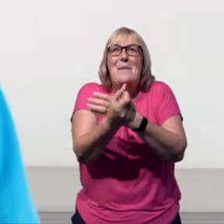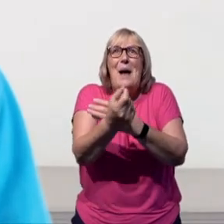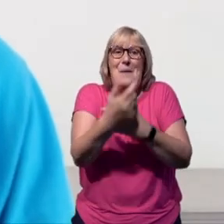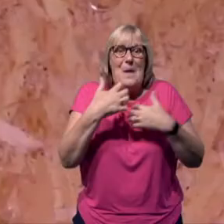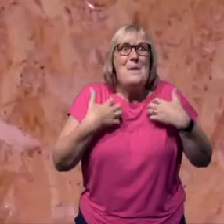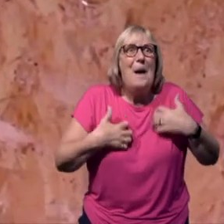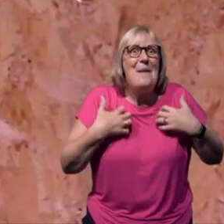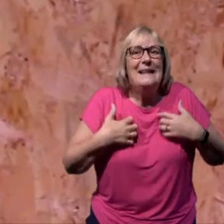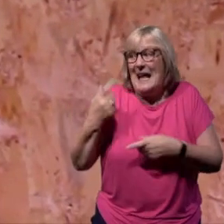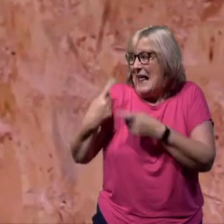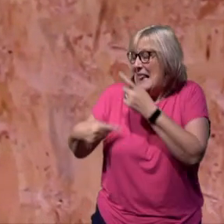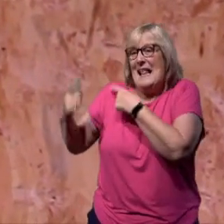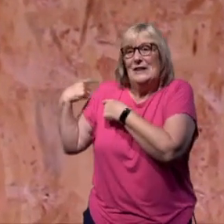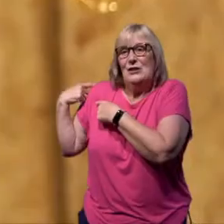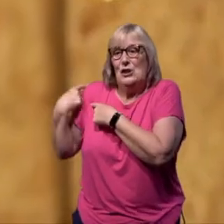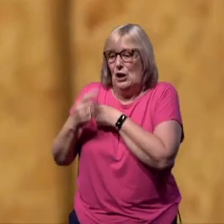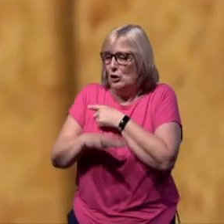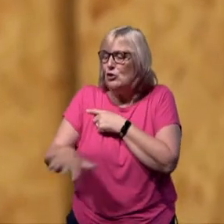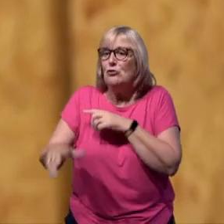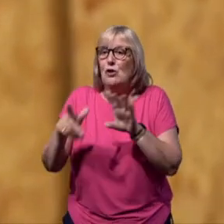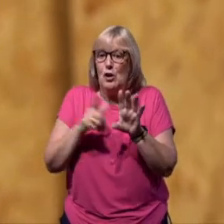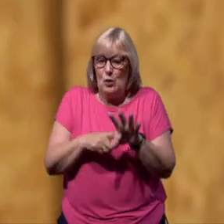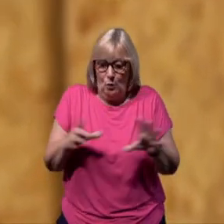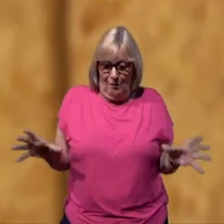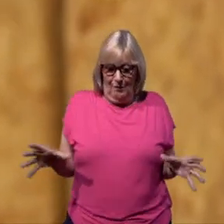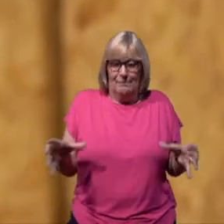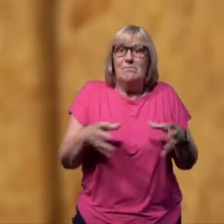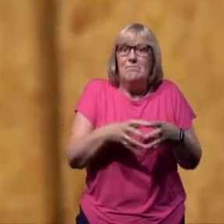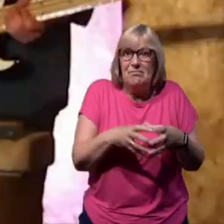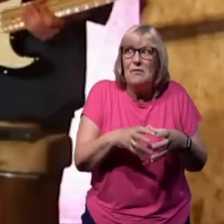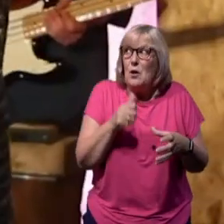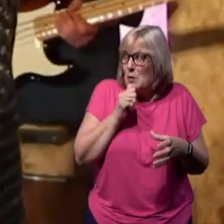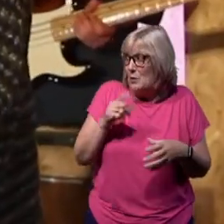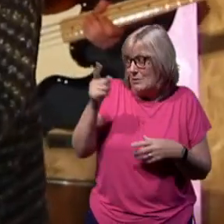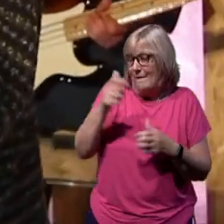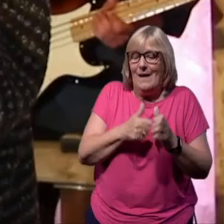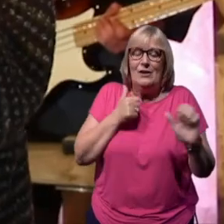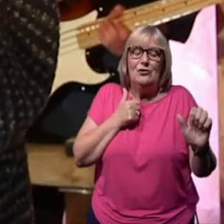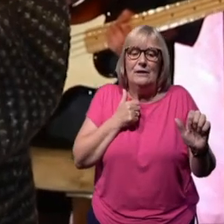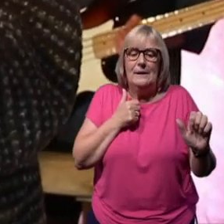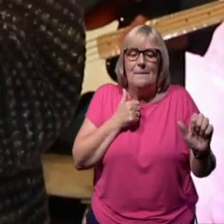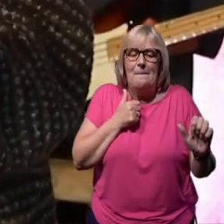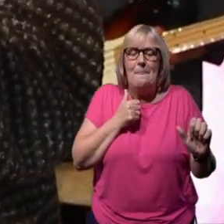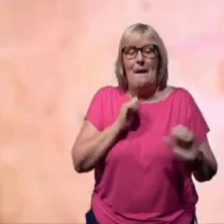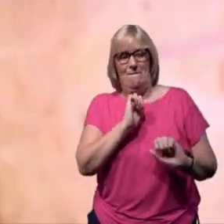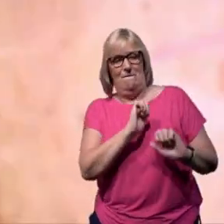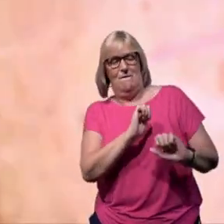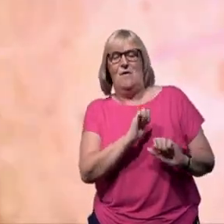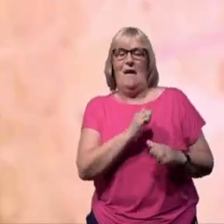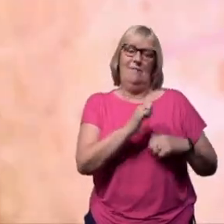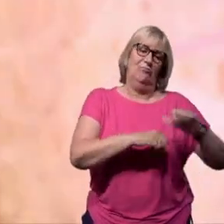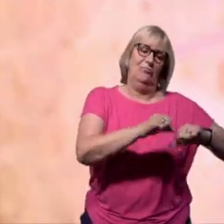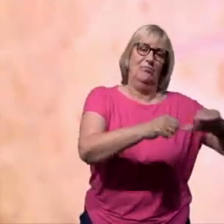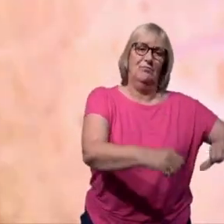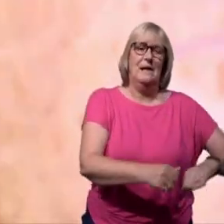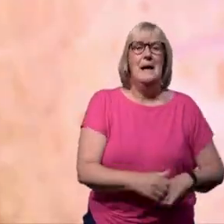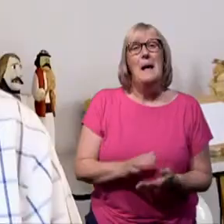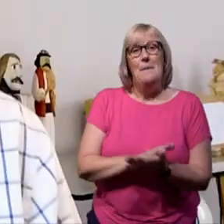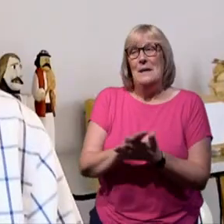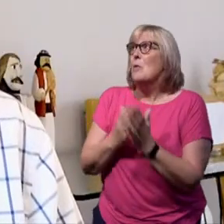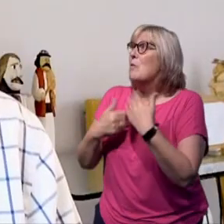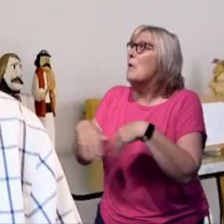even last year, children and youth were able to start to use part of the pencil factory for their programme. What an answer to